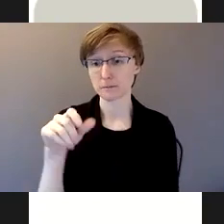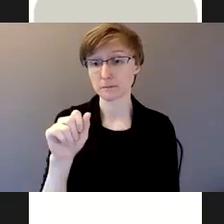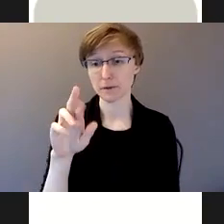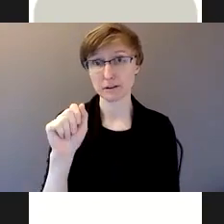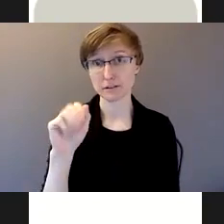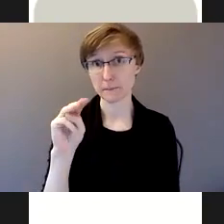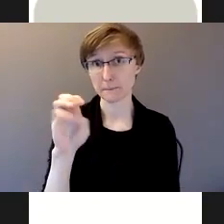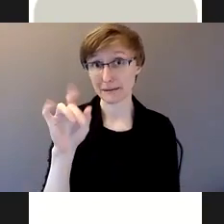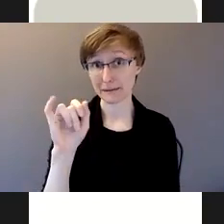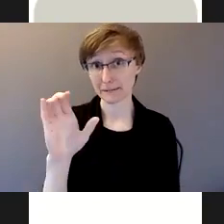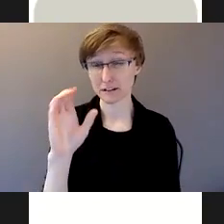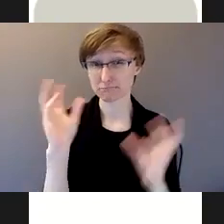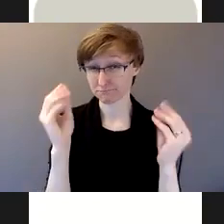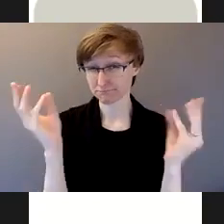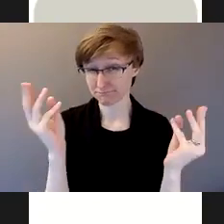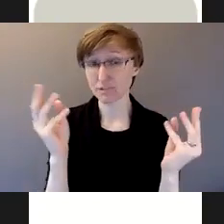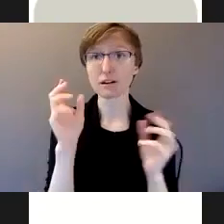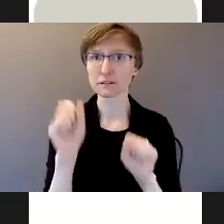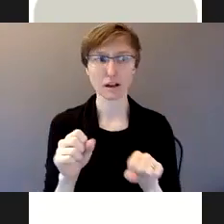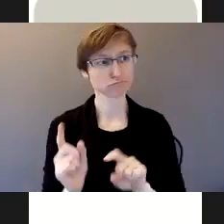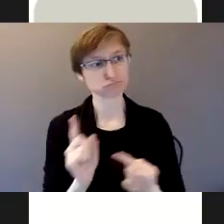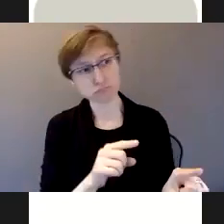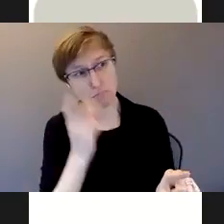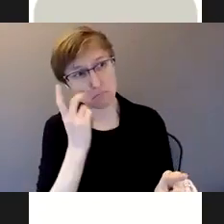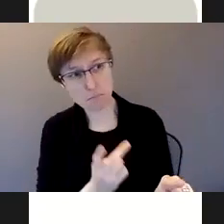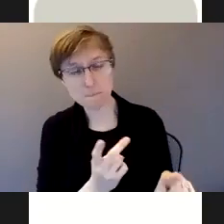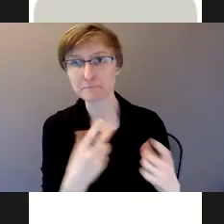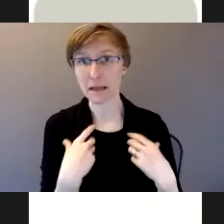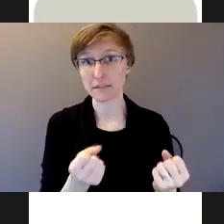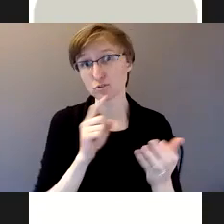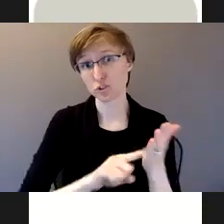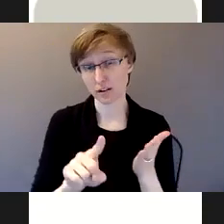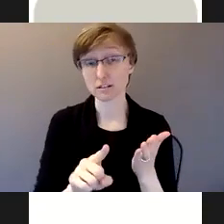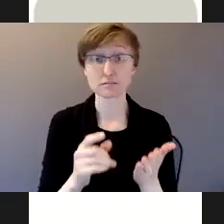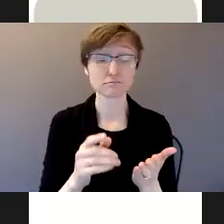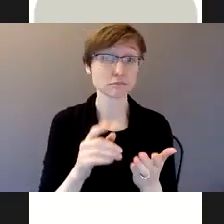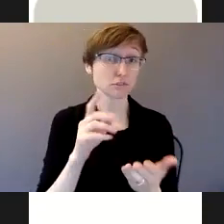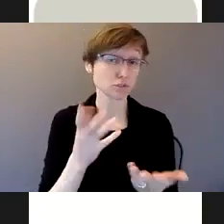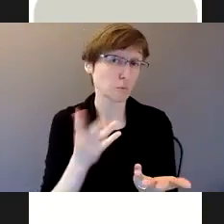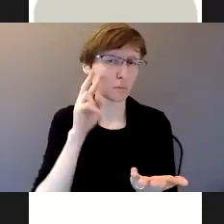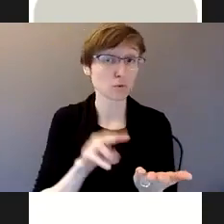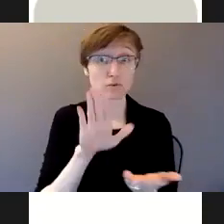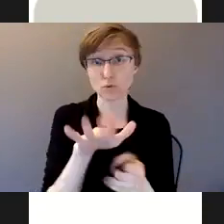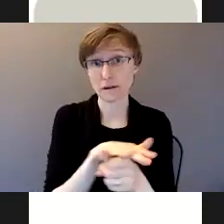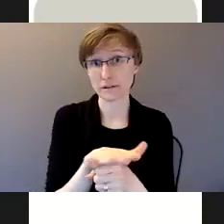So you might want to check to see if you have them in your area because they can assess, from a more medical perspective.